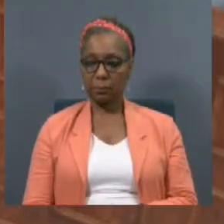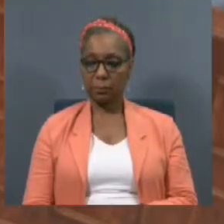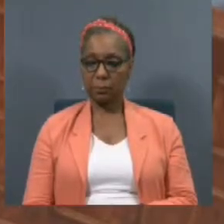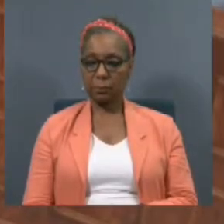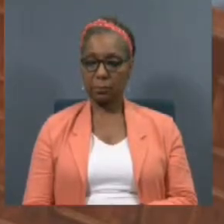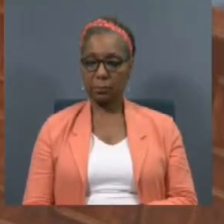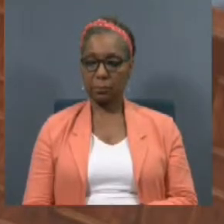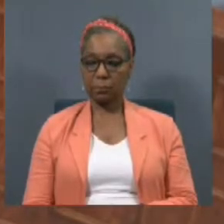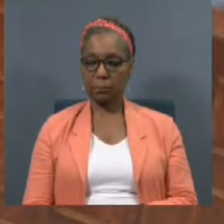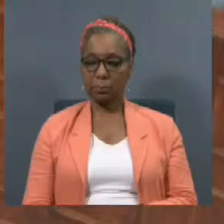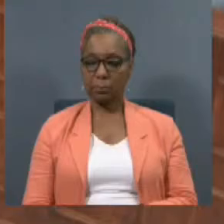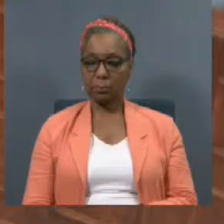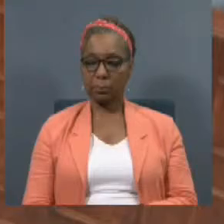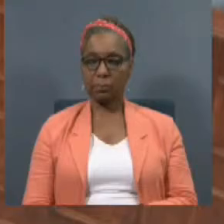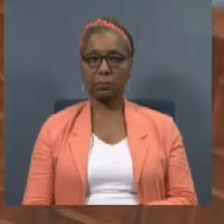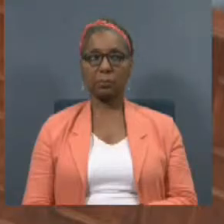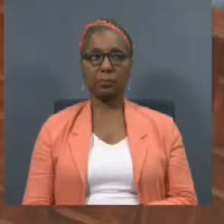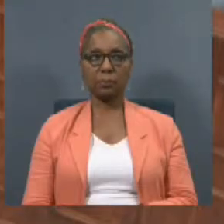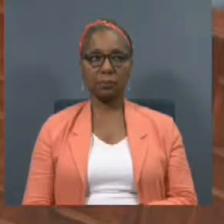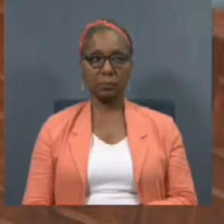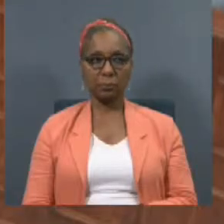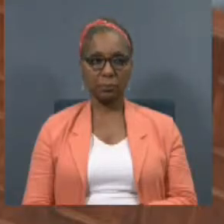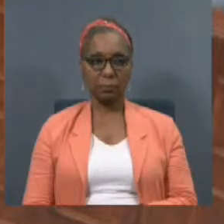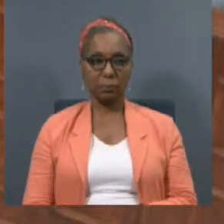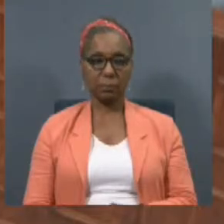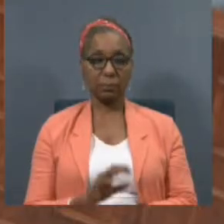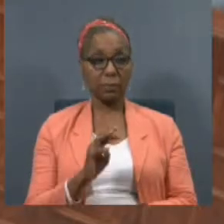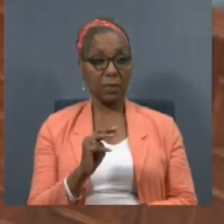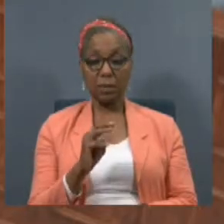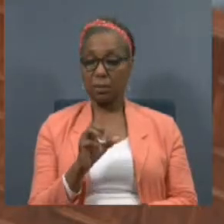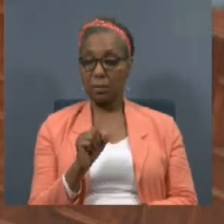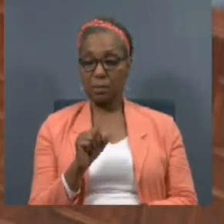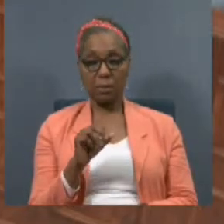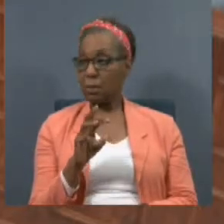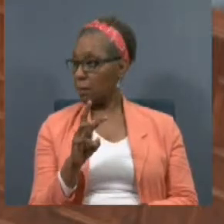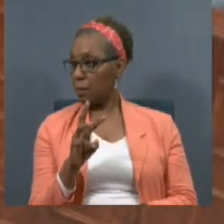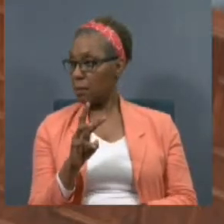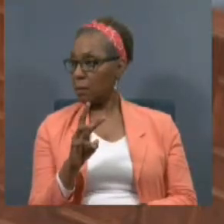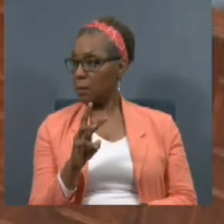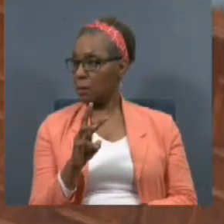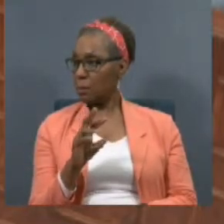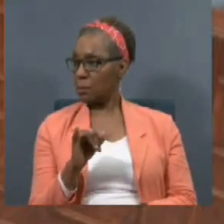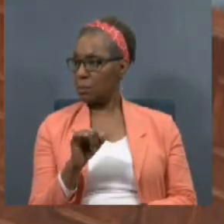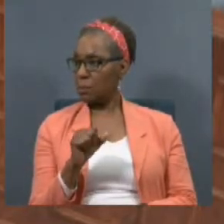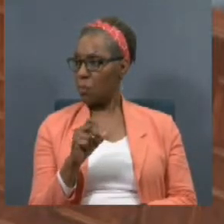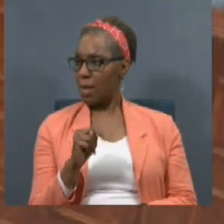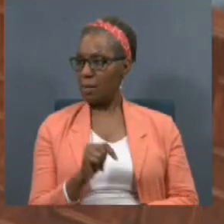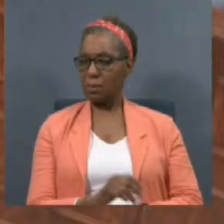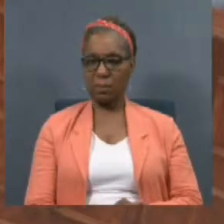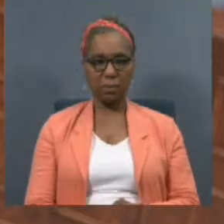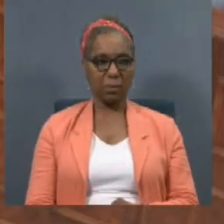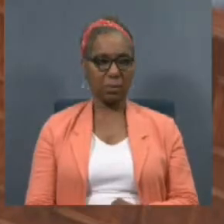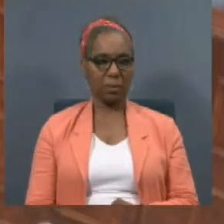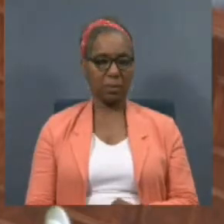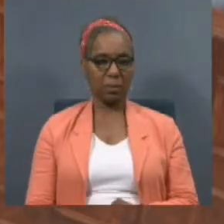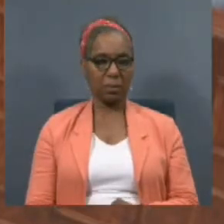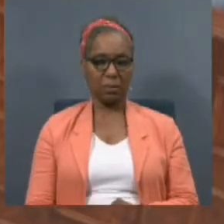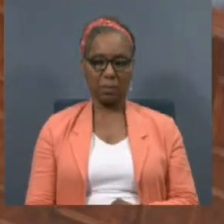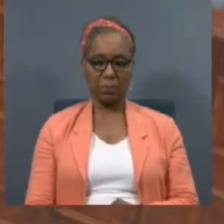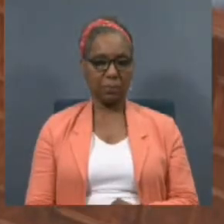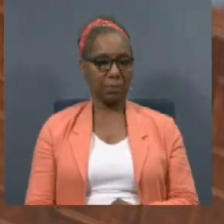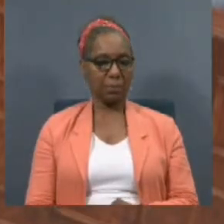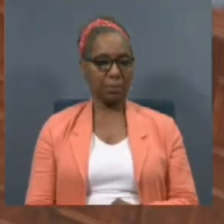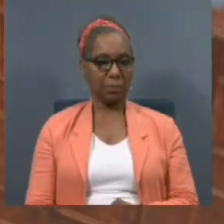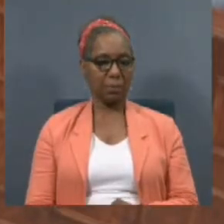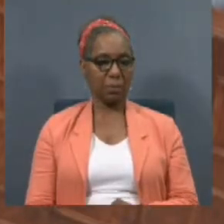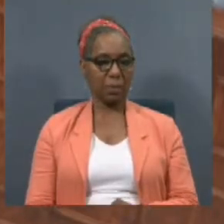Ms. Wilson. Yes. Ms. Wilson, did you have? Oh, you talking about? Are you talking about? Oh.